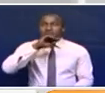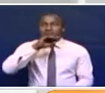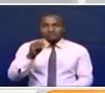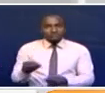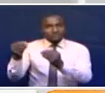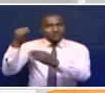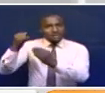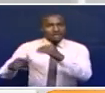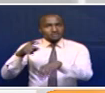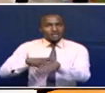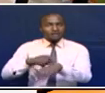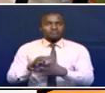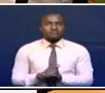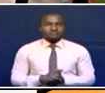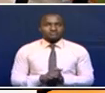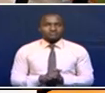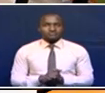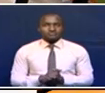the last time. For the last time.